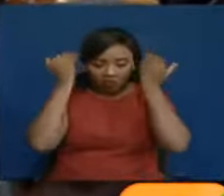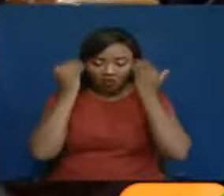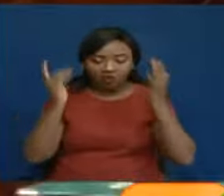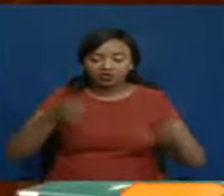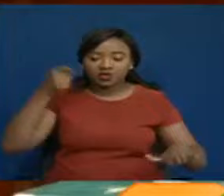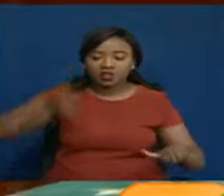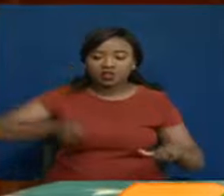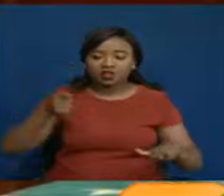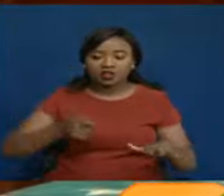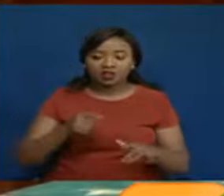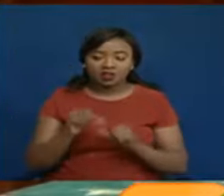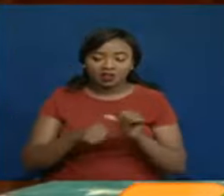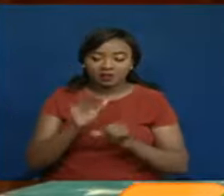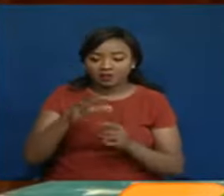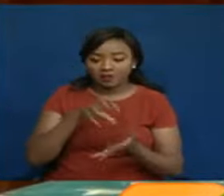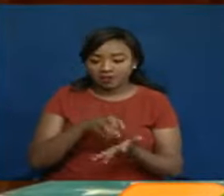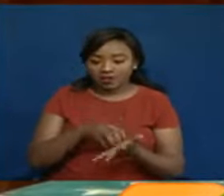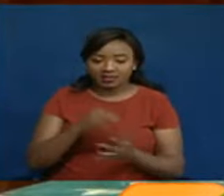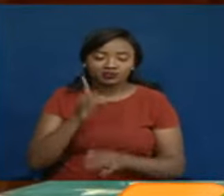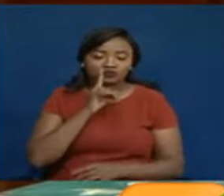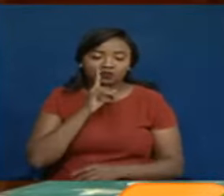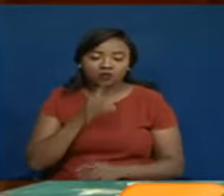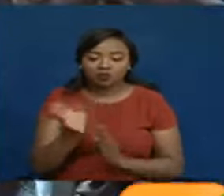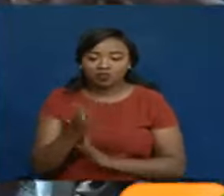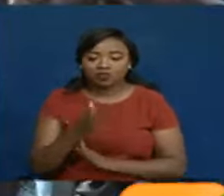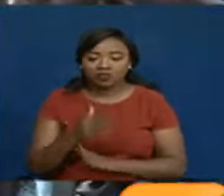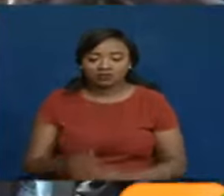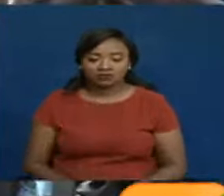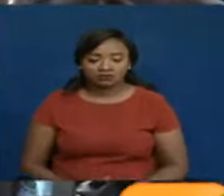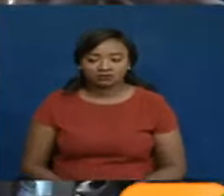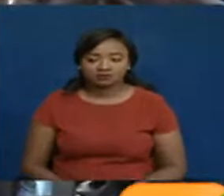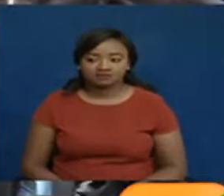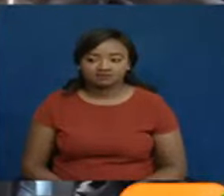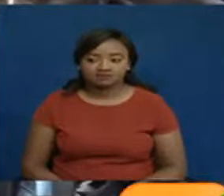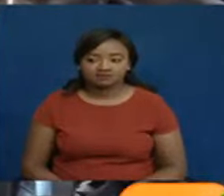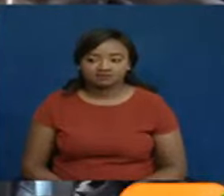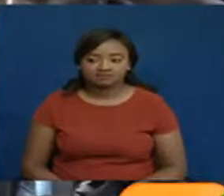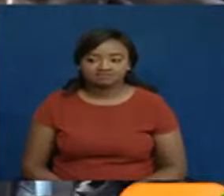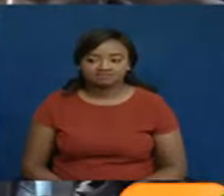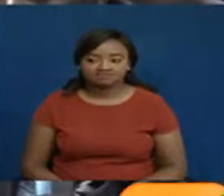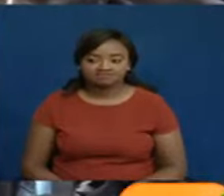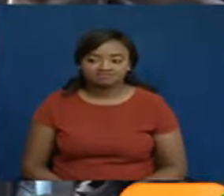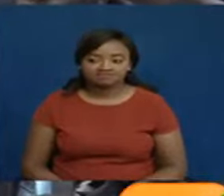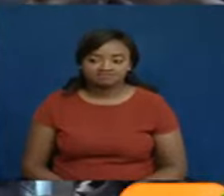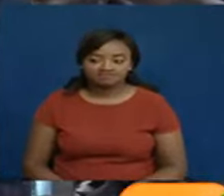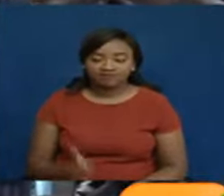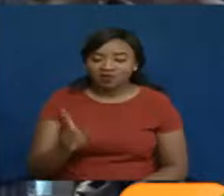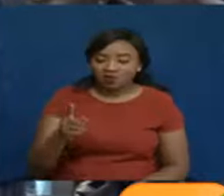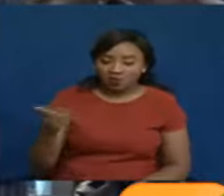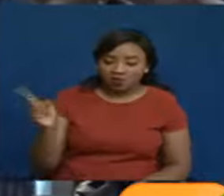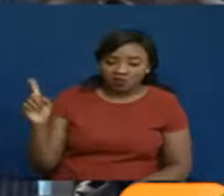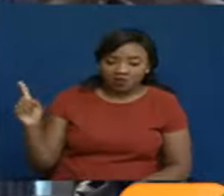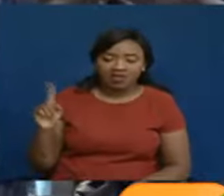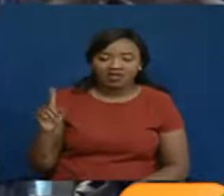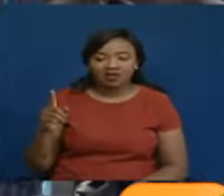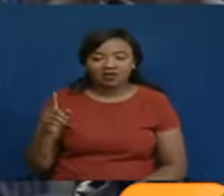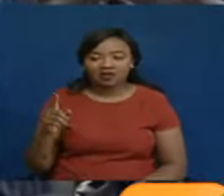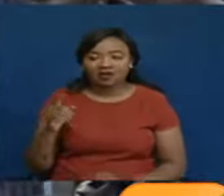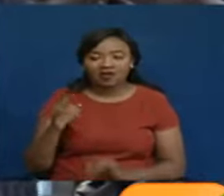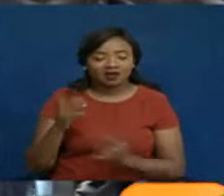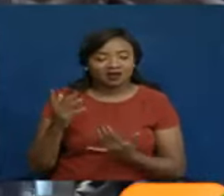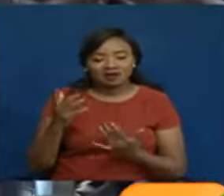la dhamana hapo kesho Alhamisi. These are simply innocent staff who are in the course